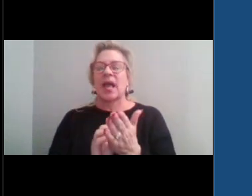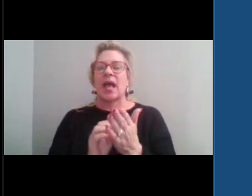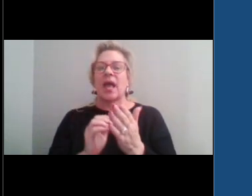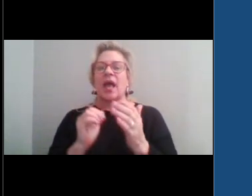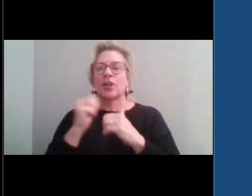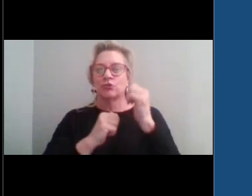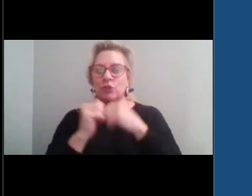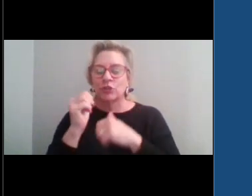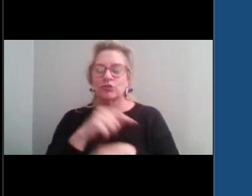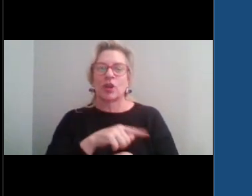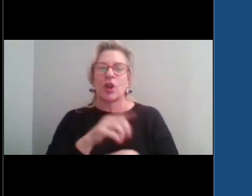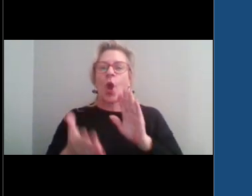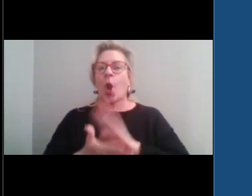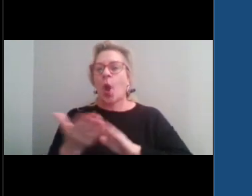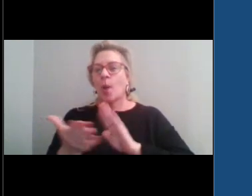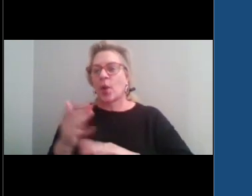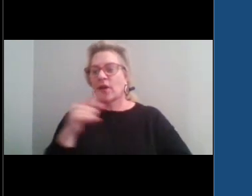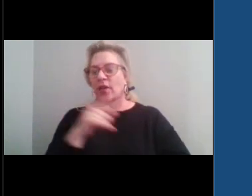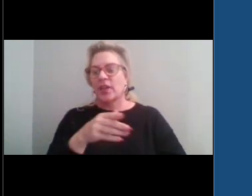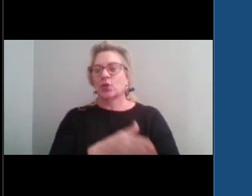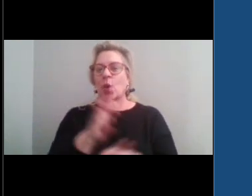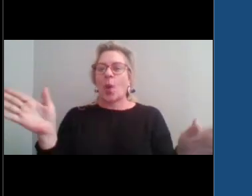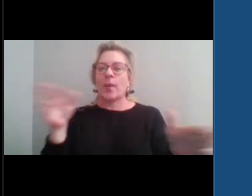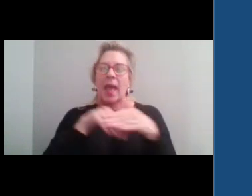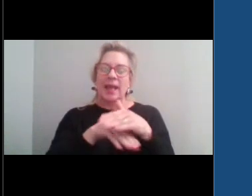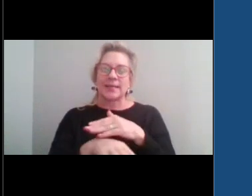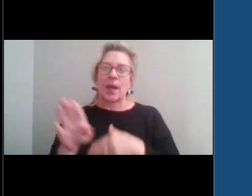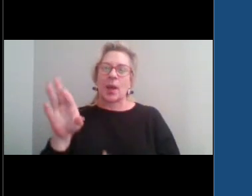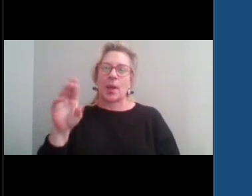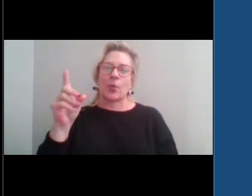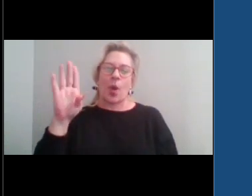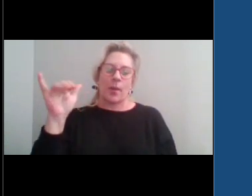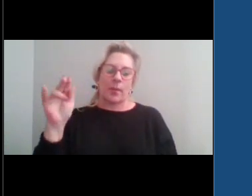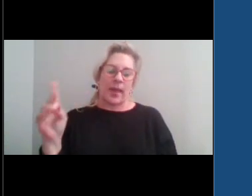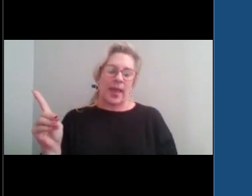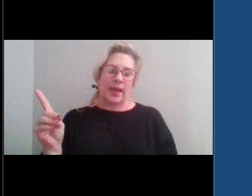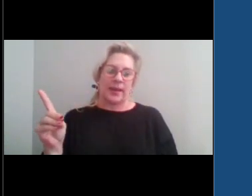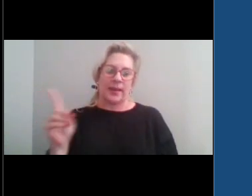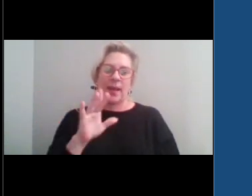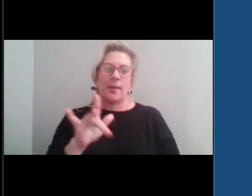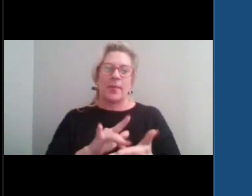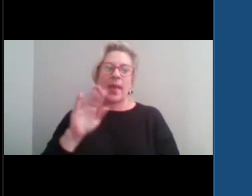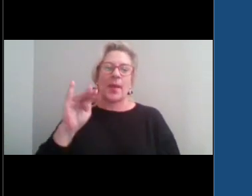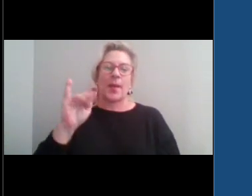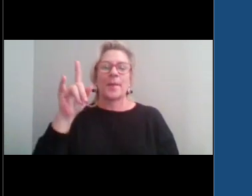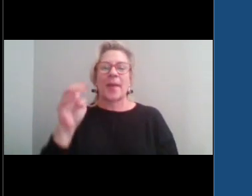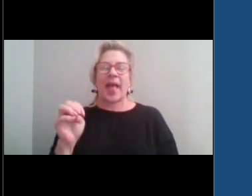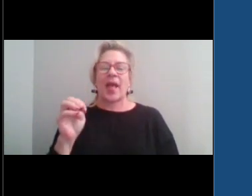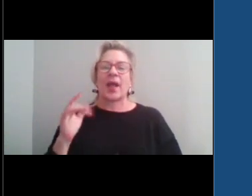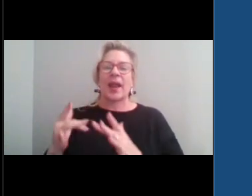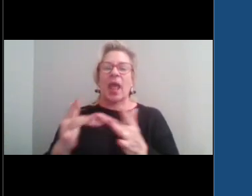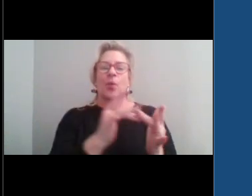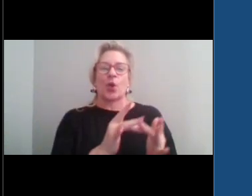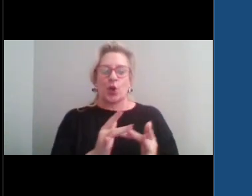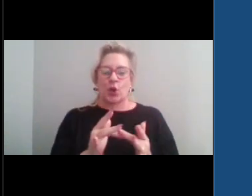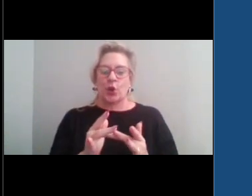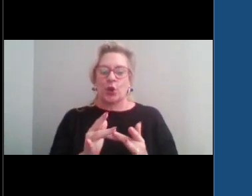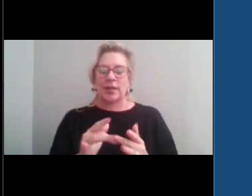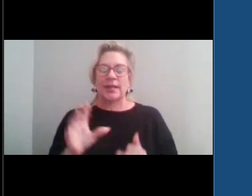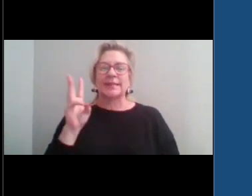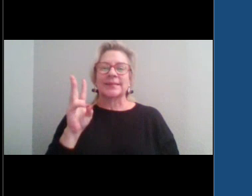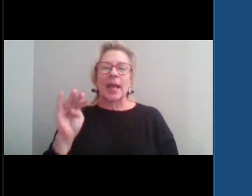operation of the statewide open access broadband middle mile network. $6 billion of investment has